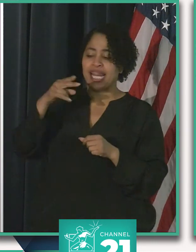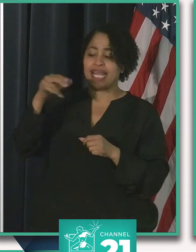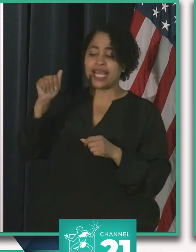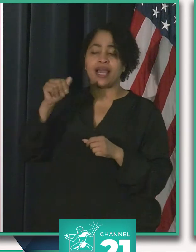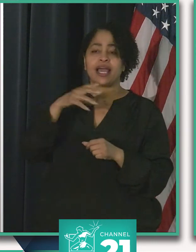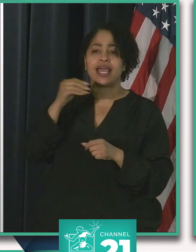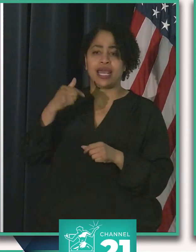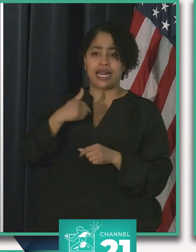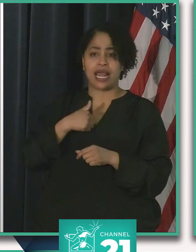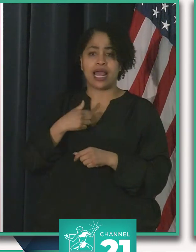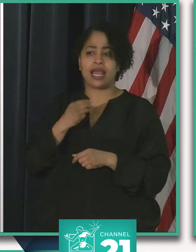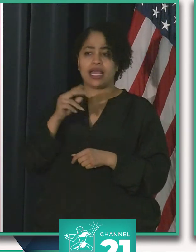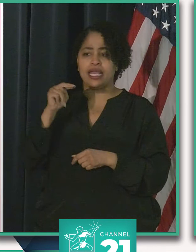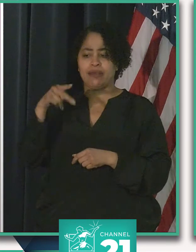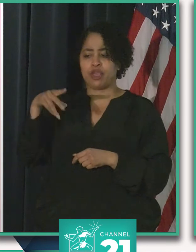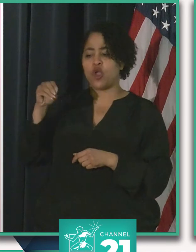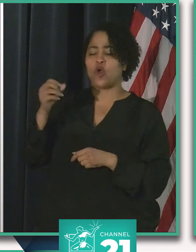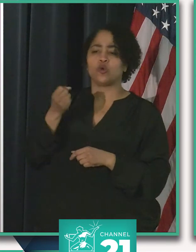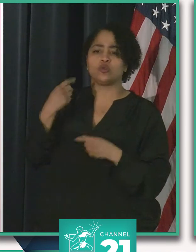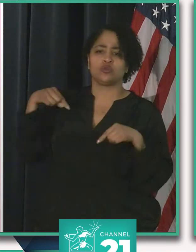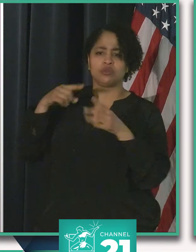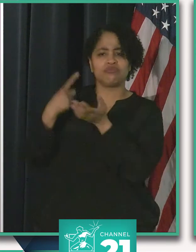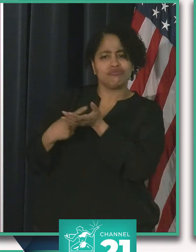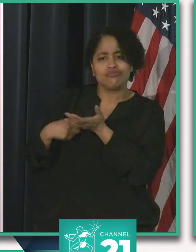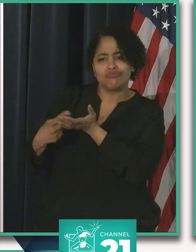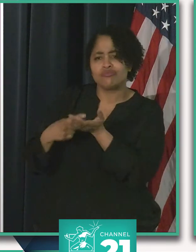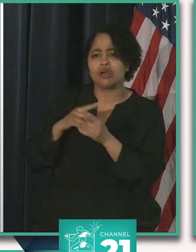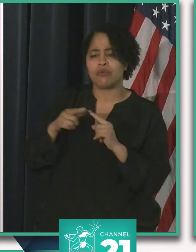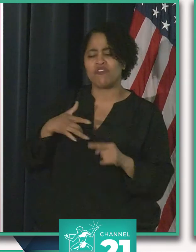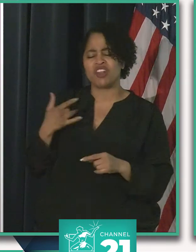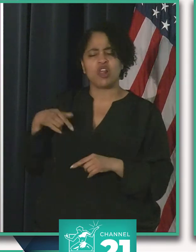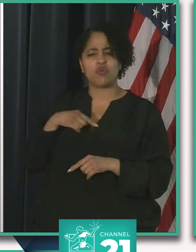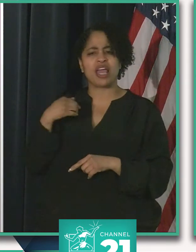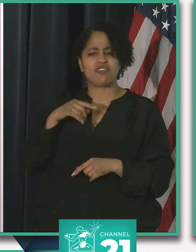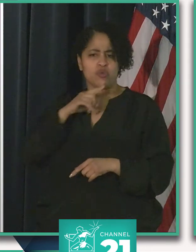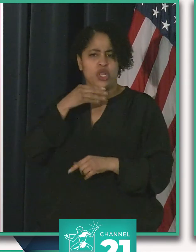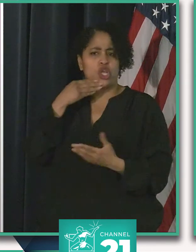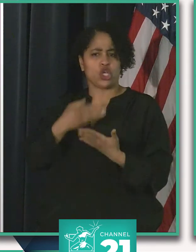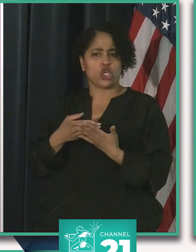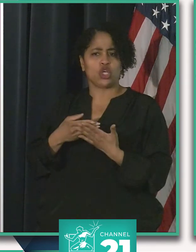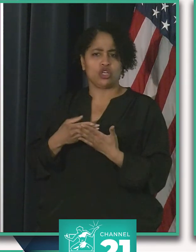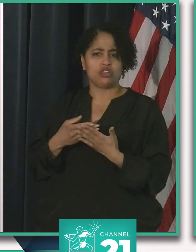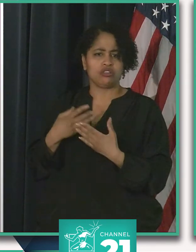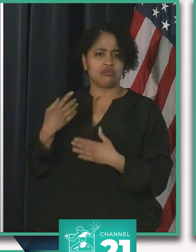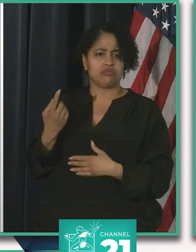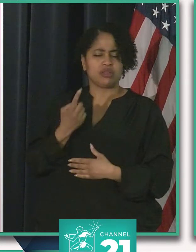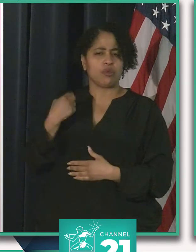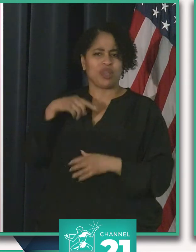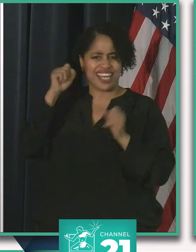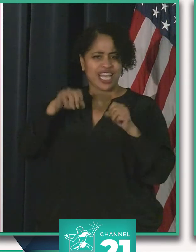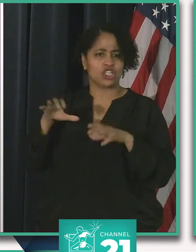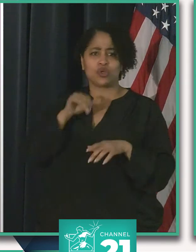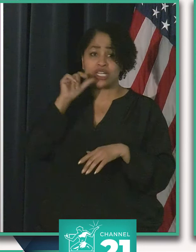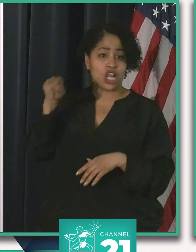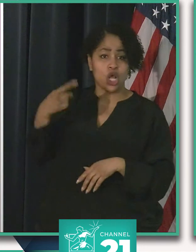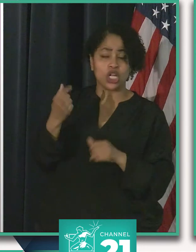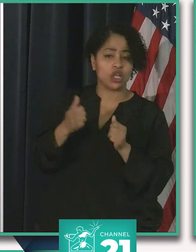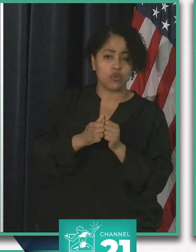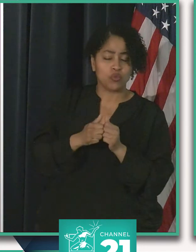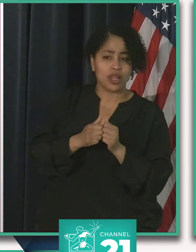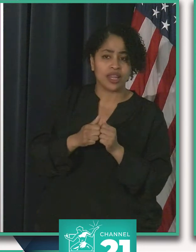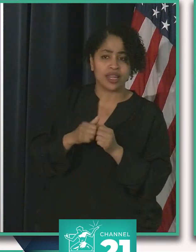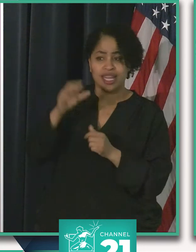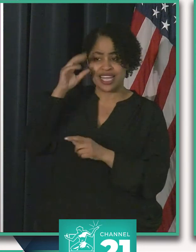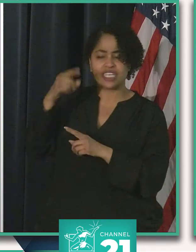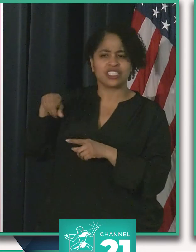and MPOs, we've been talking, but we believe we have a really good structure that we can do, not just with the guys, because